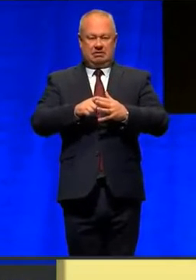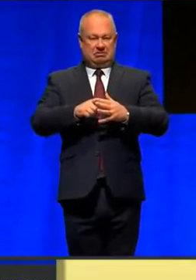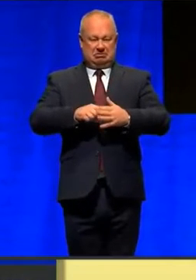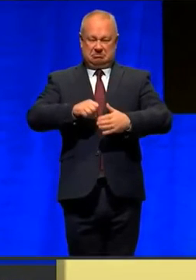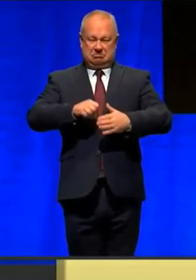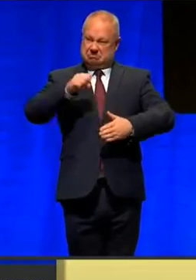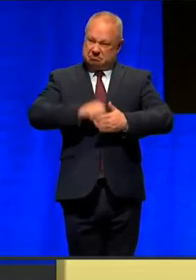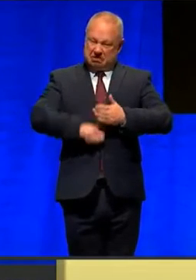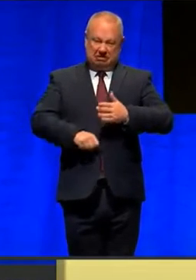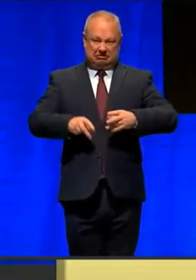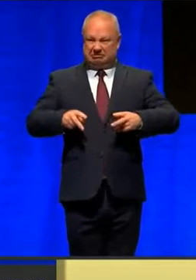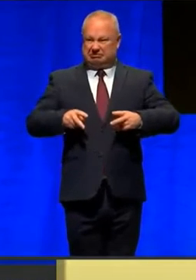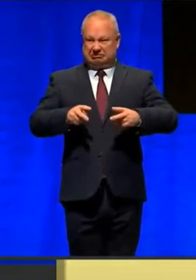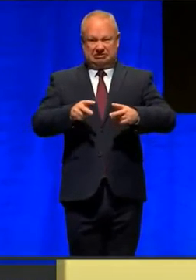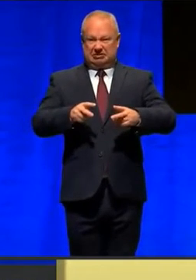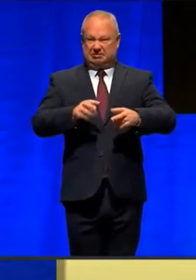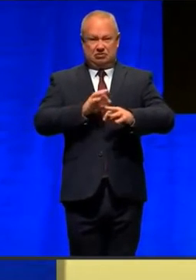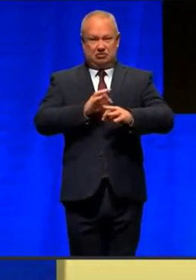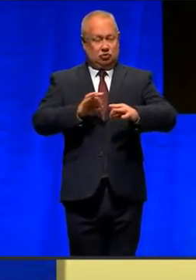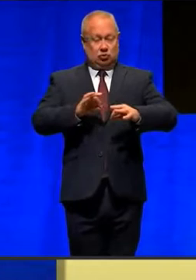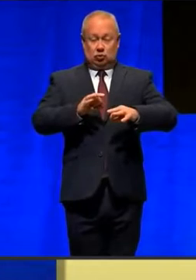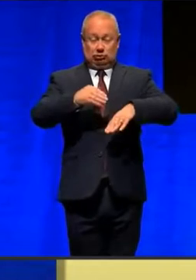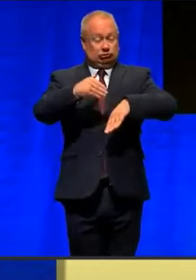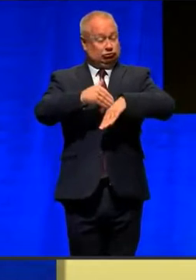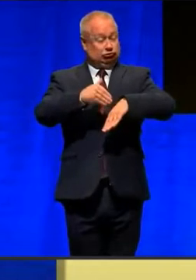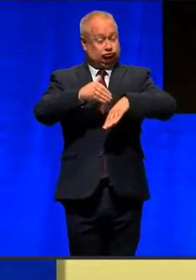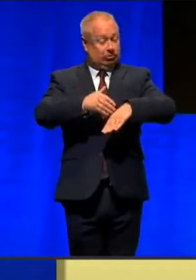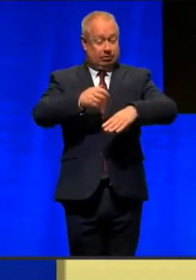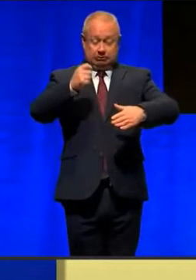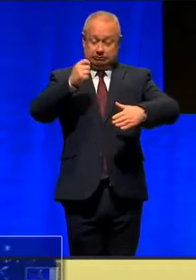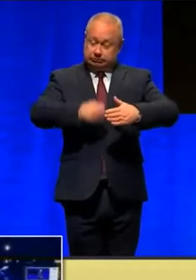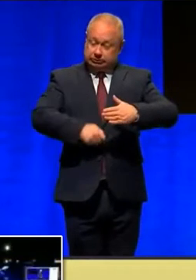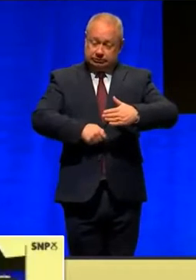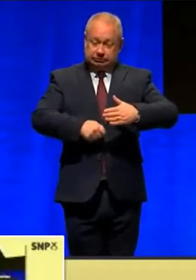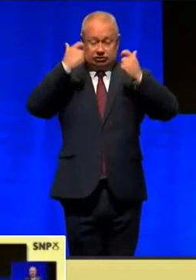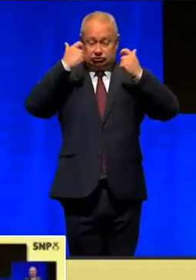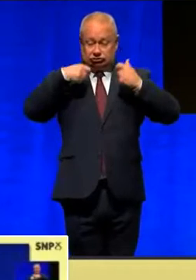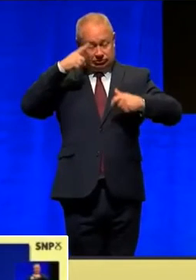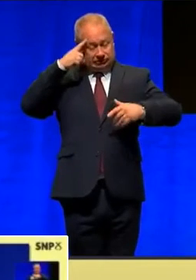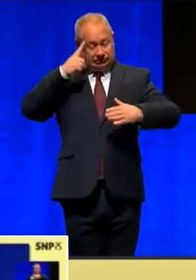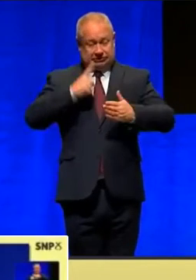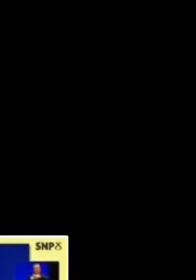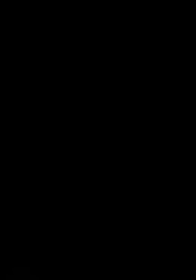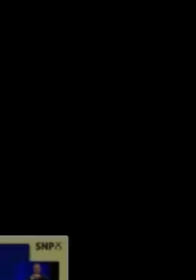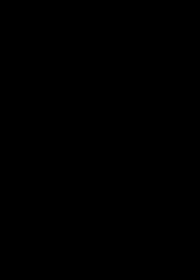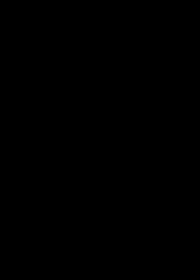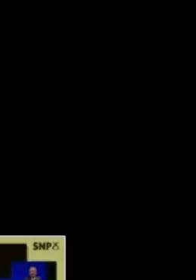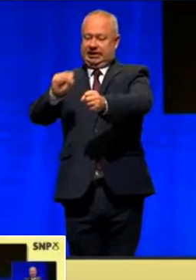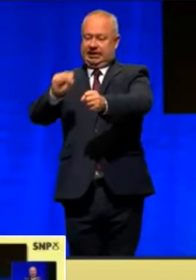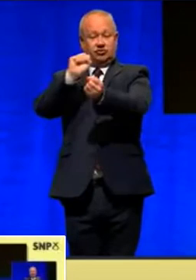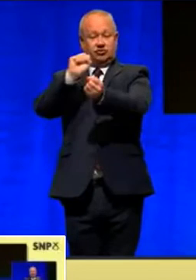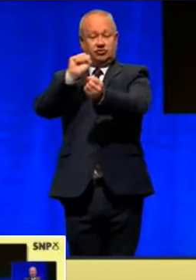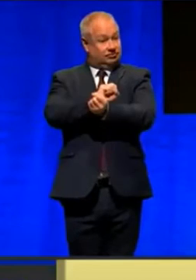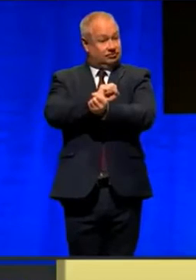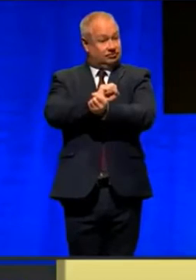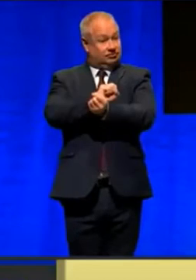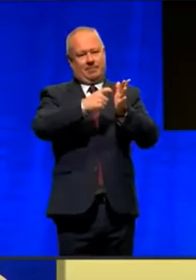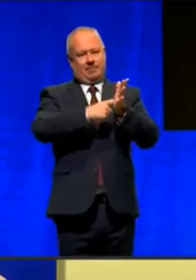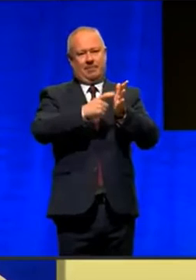system. It's not part of any criminal sentence, it's not decided by a judge. But last year in the